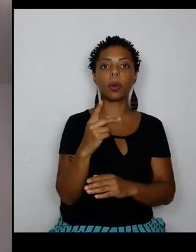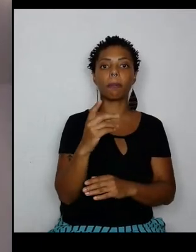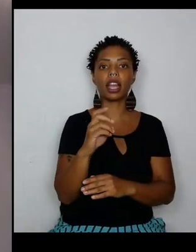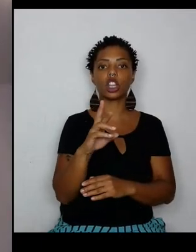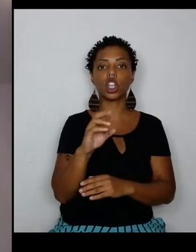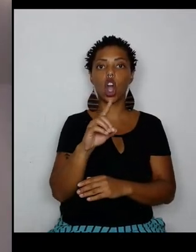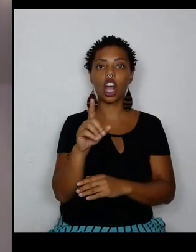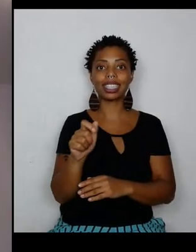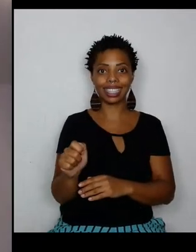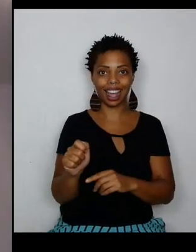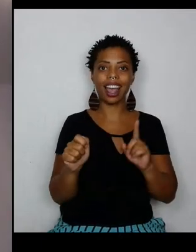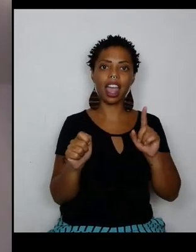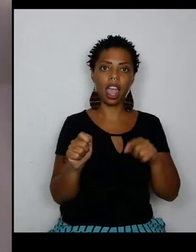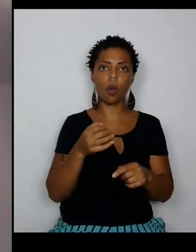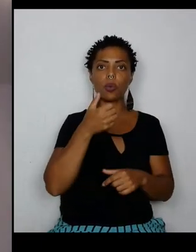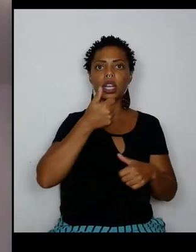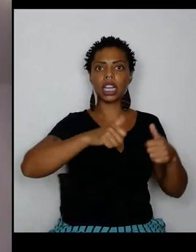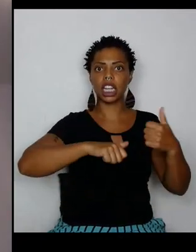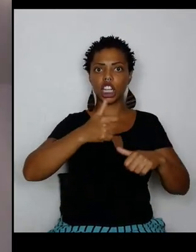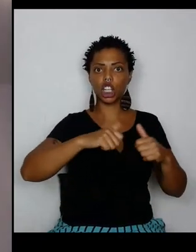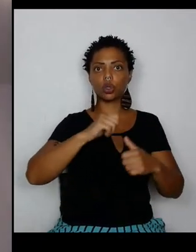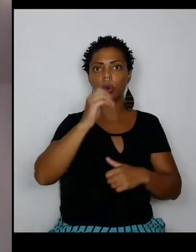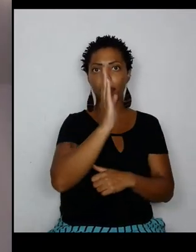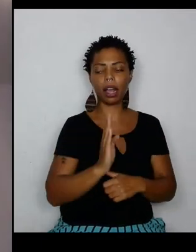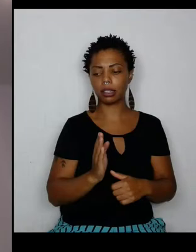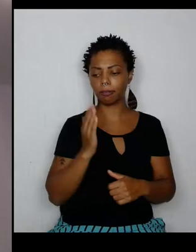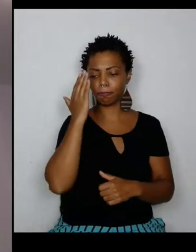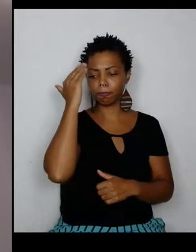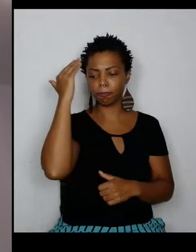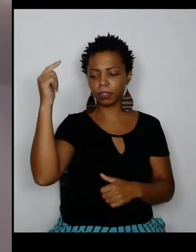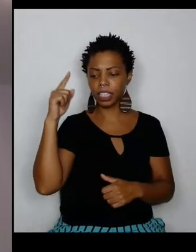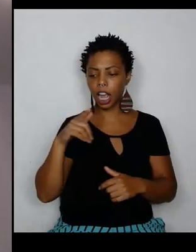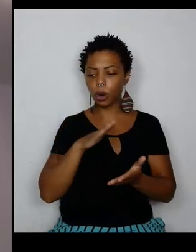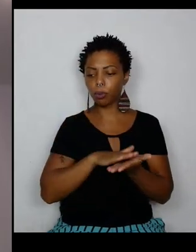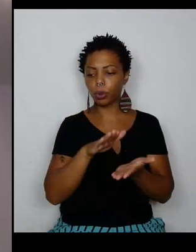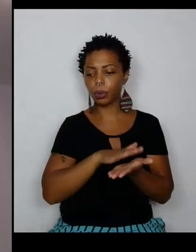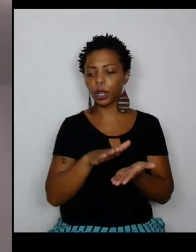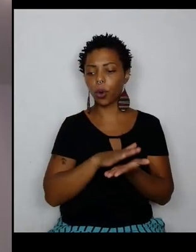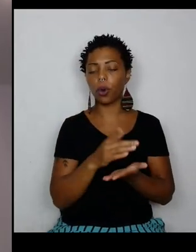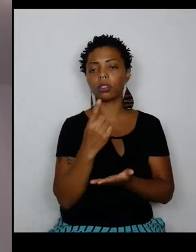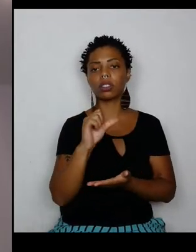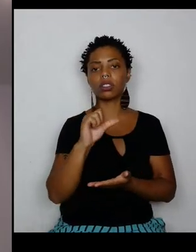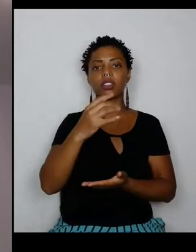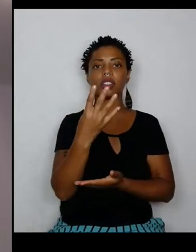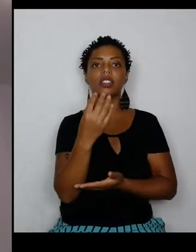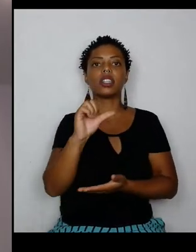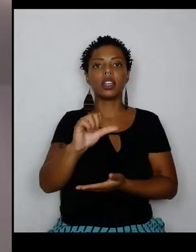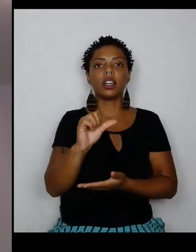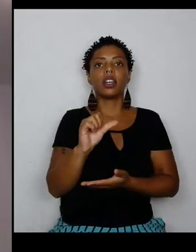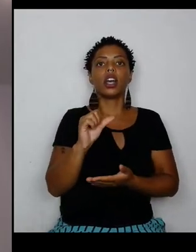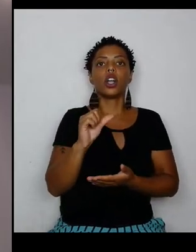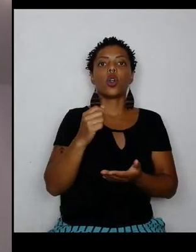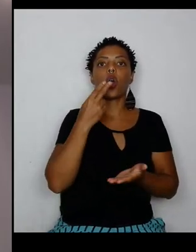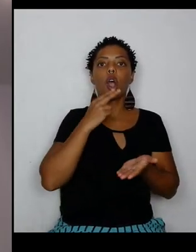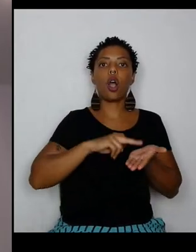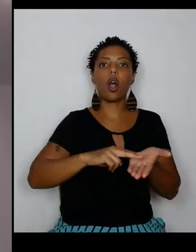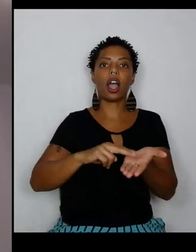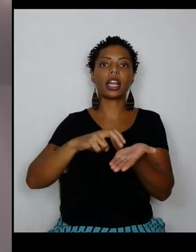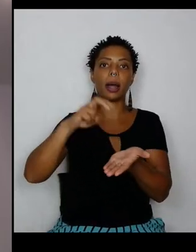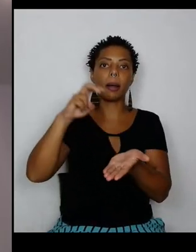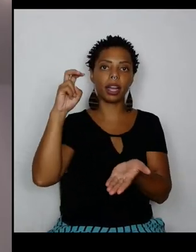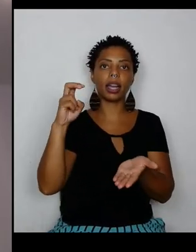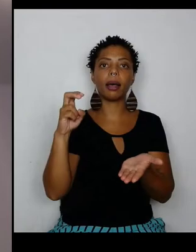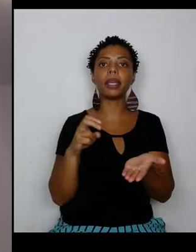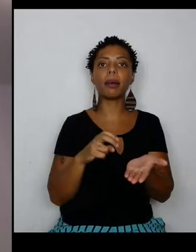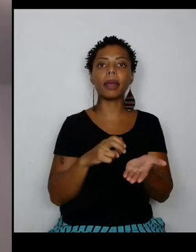to read a text from mario pedrosa great brazilian critics who published in